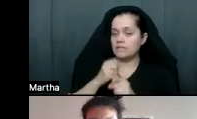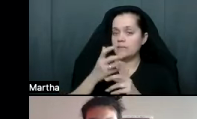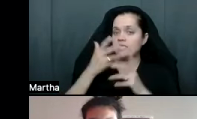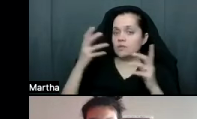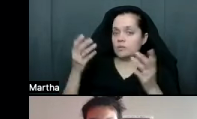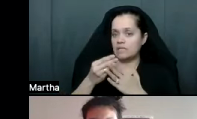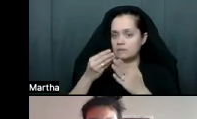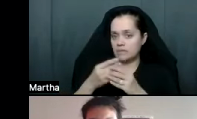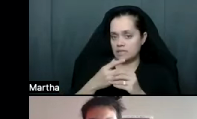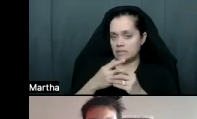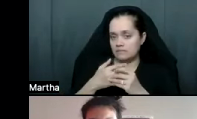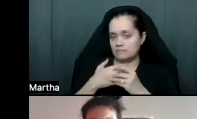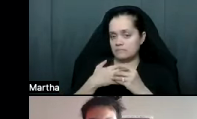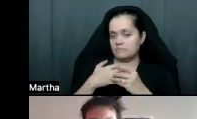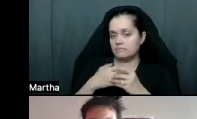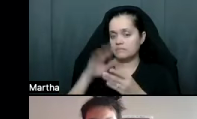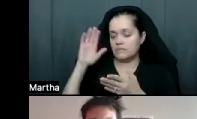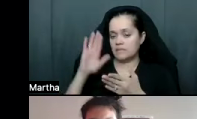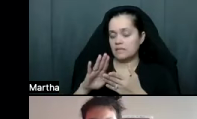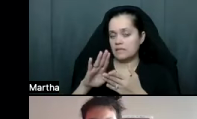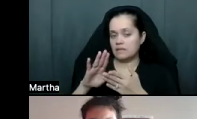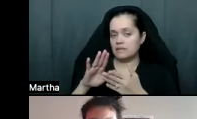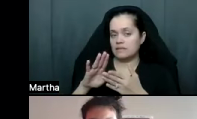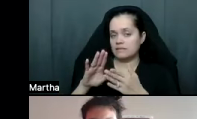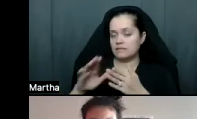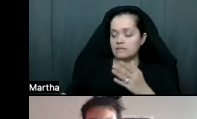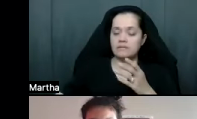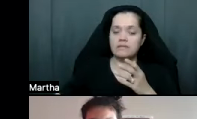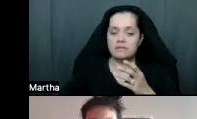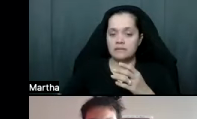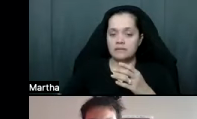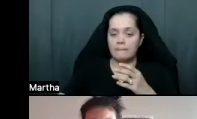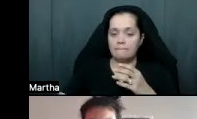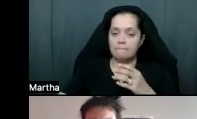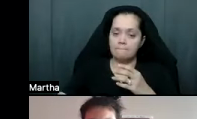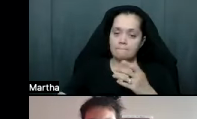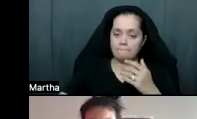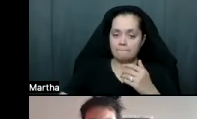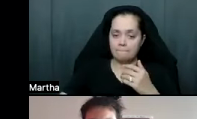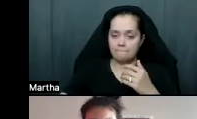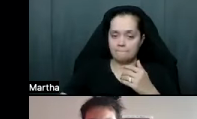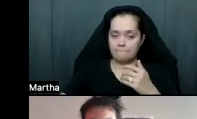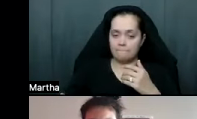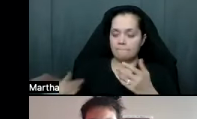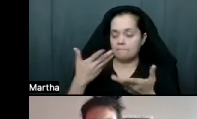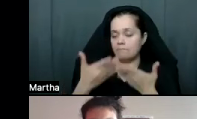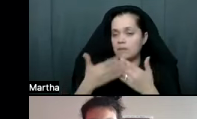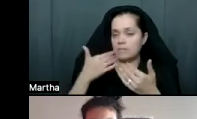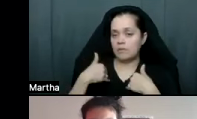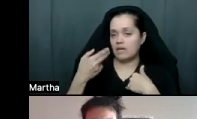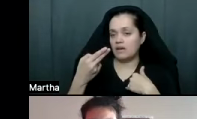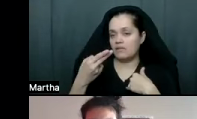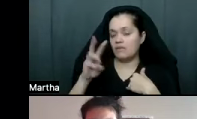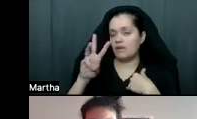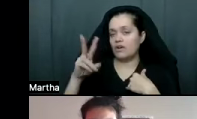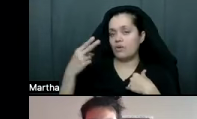money. Less urgent anyway. It's okay, maybe you have a warehouse. You're making some money